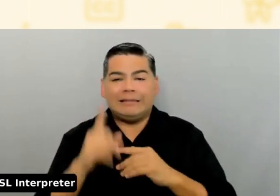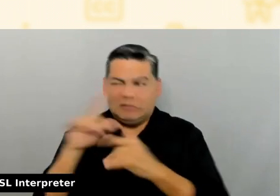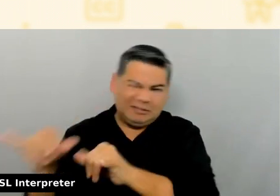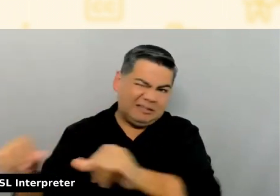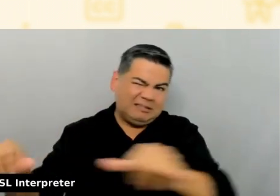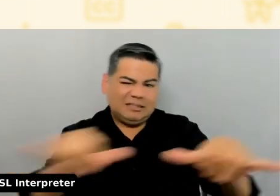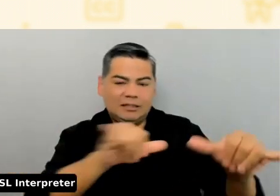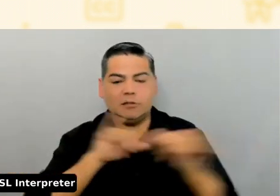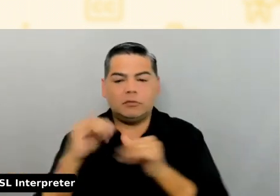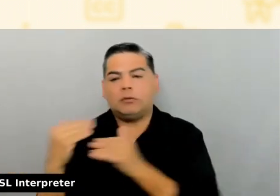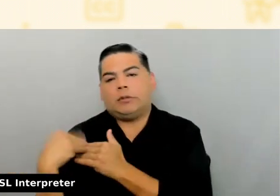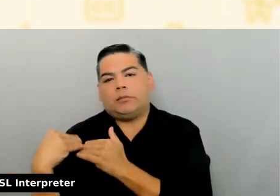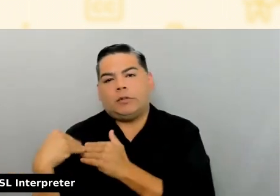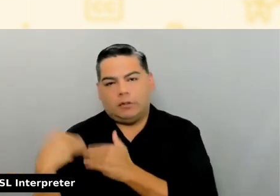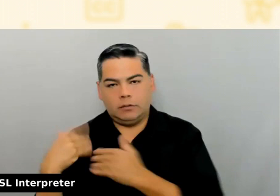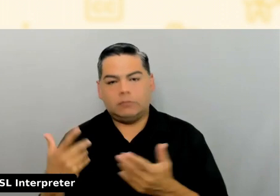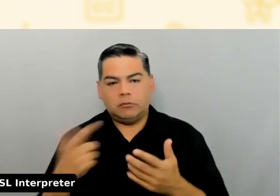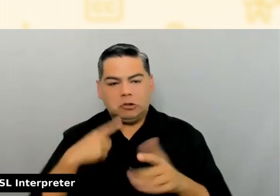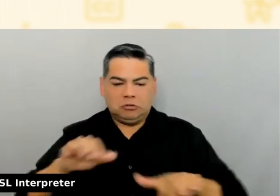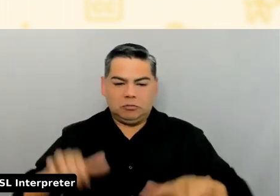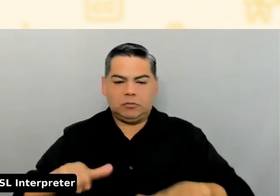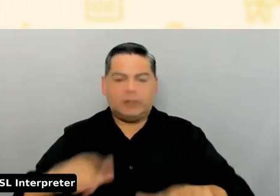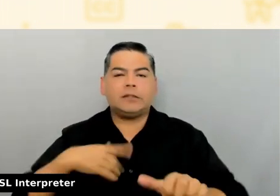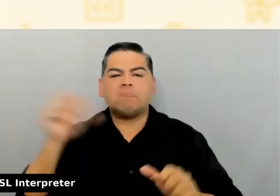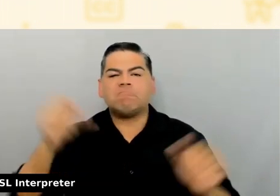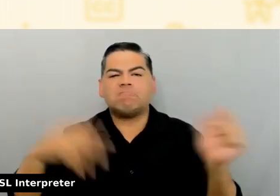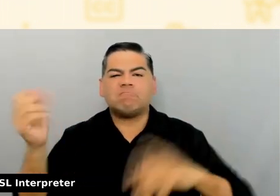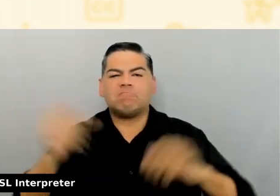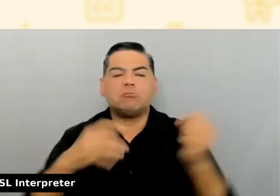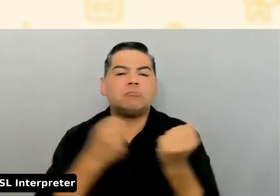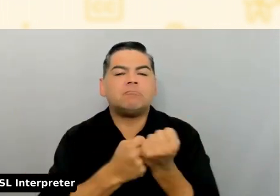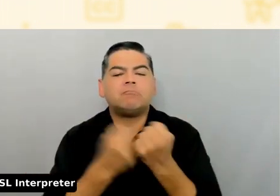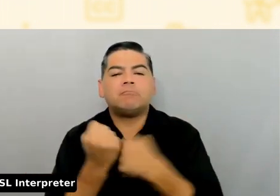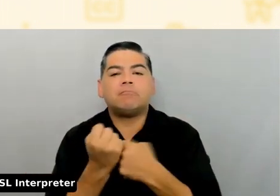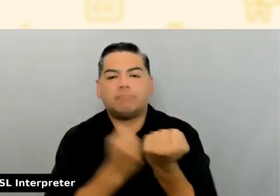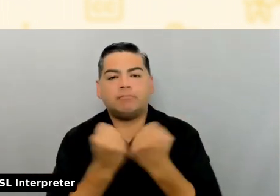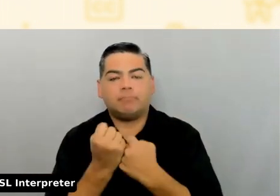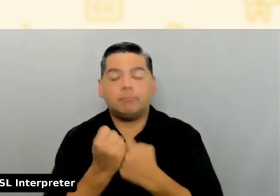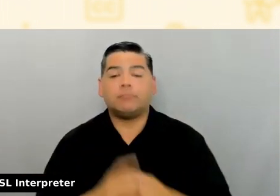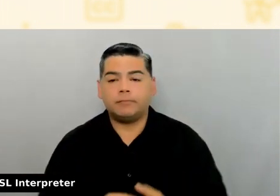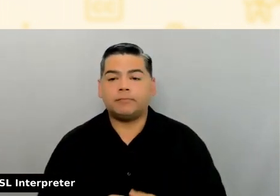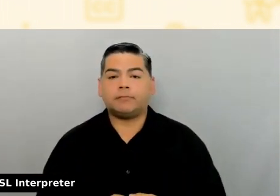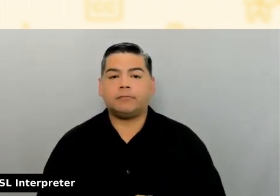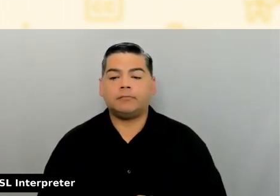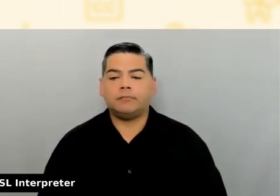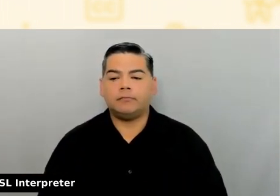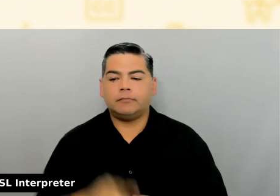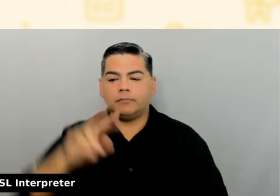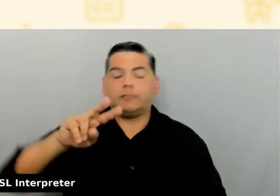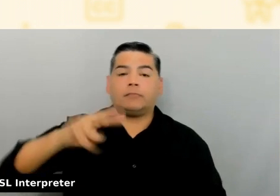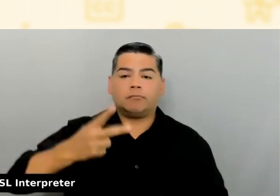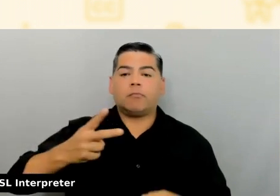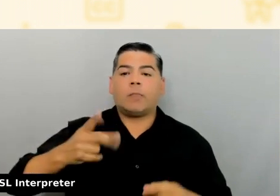should make this contribution. The second one, write your emails with